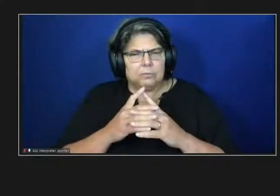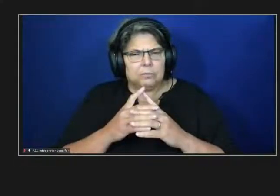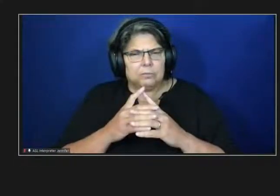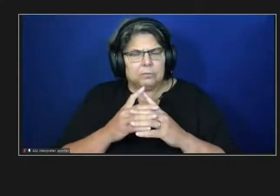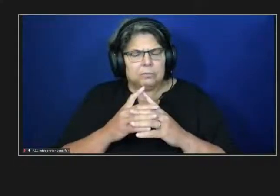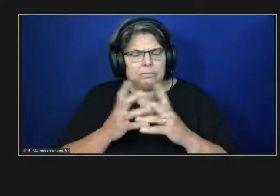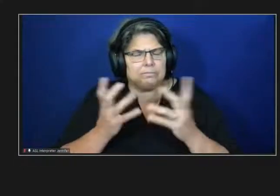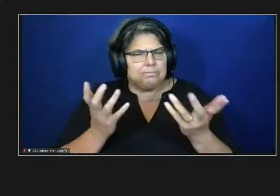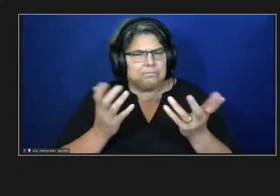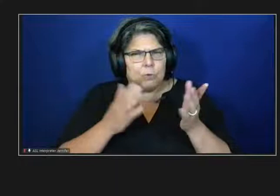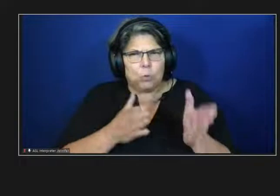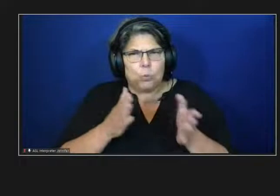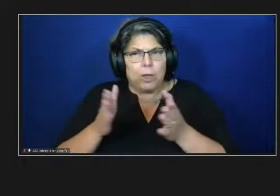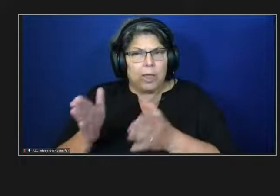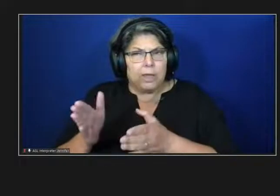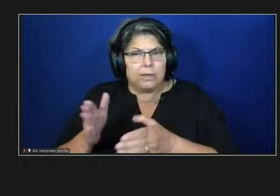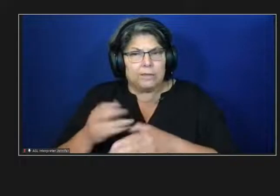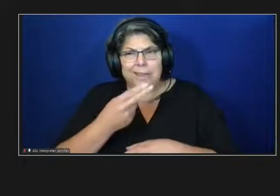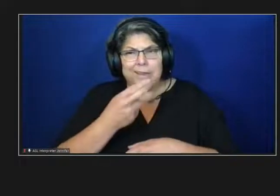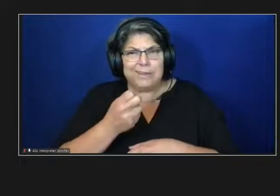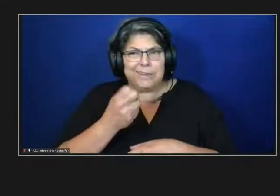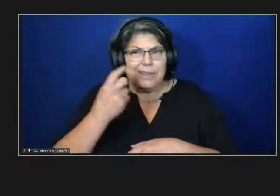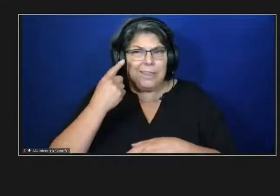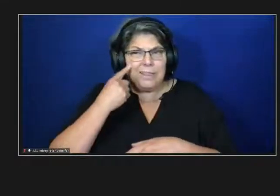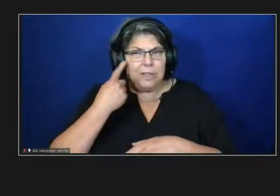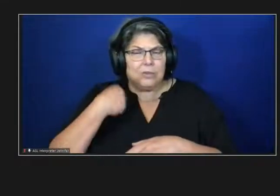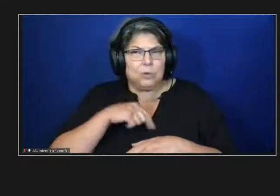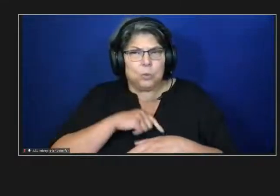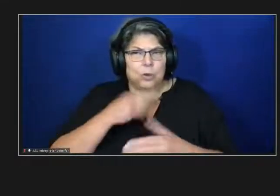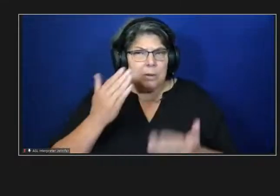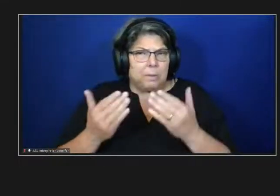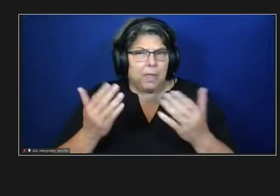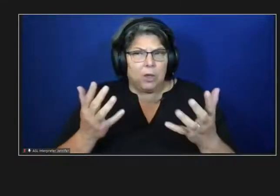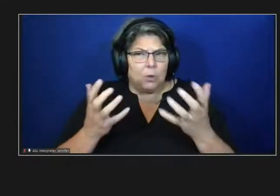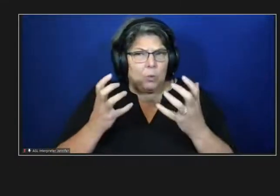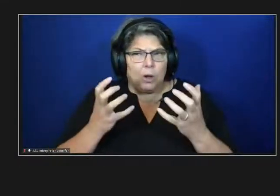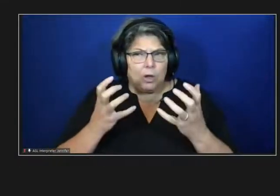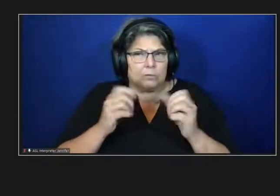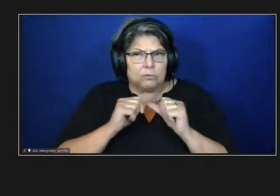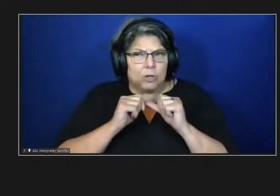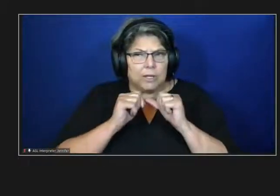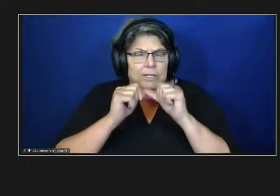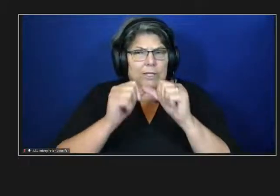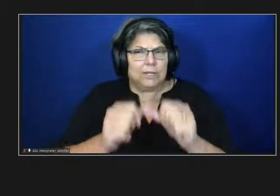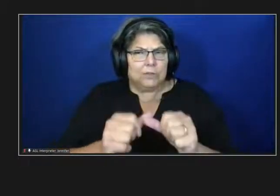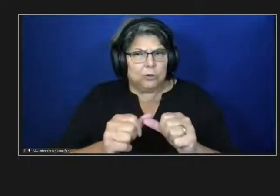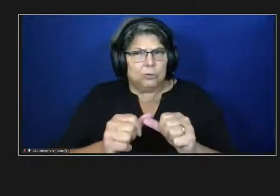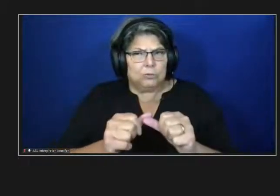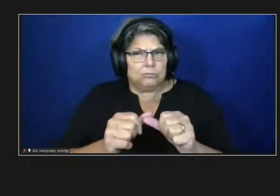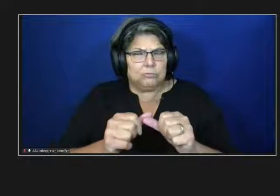ways that he thinks, we might want to continue certain